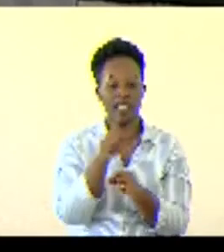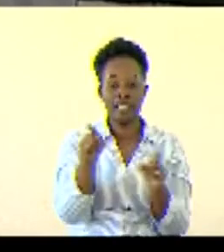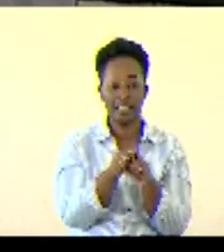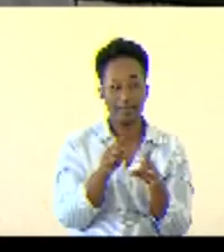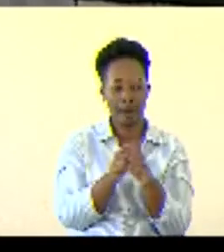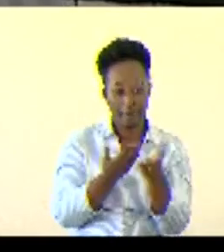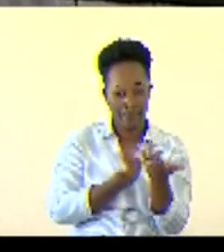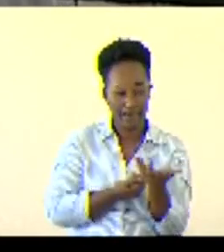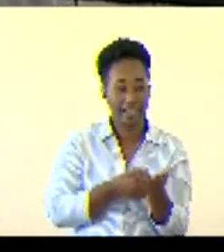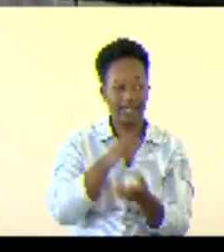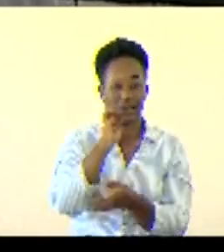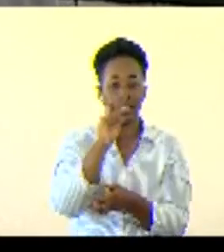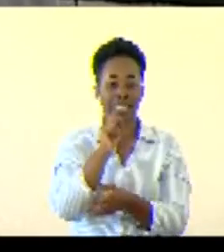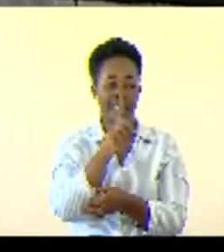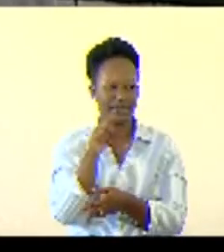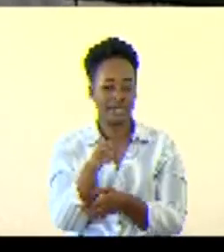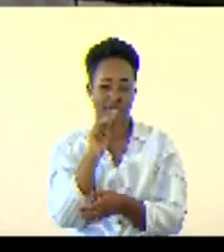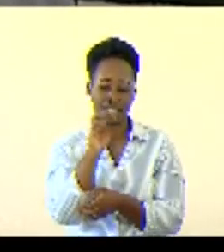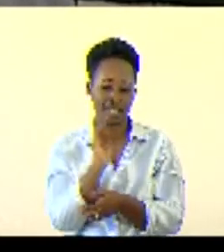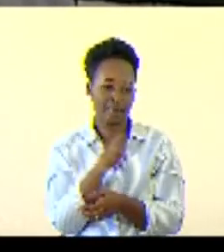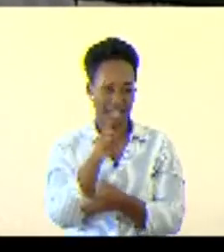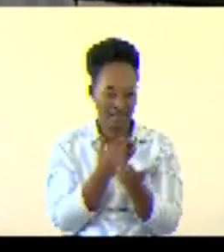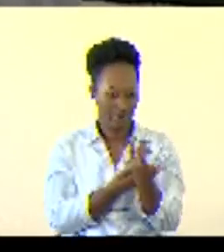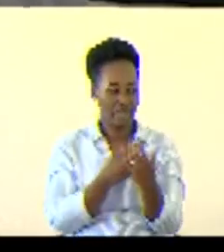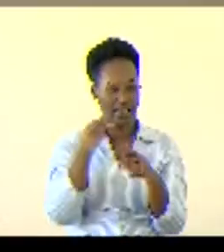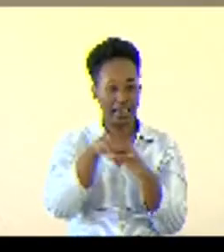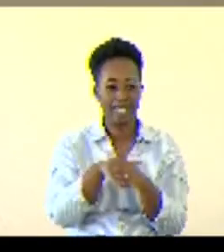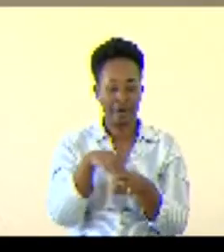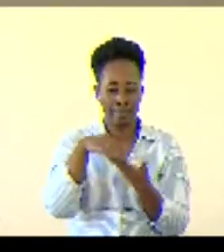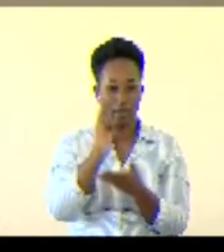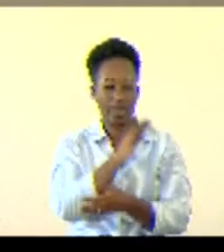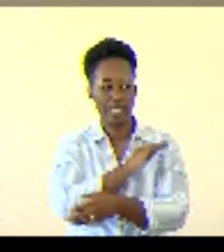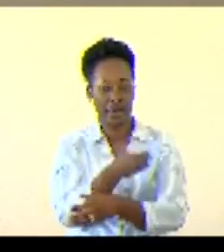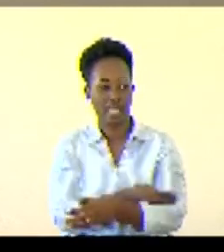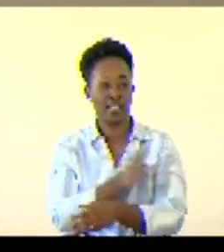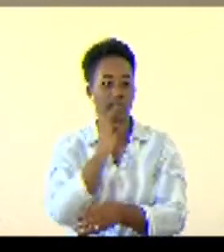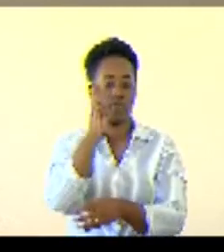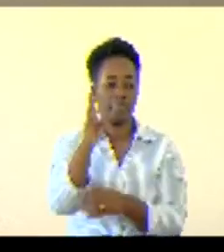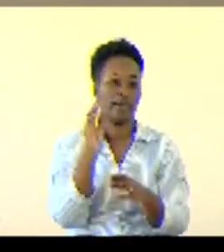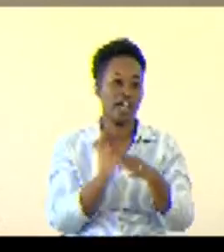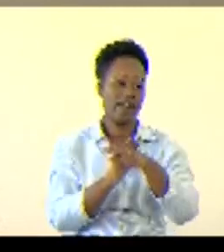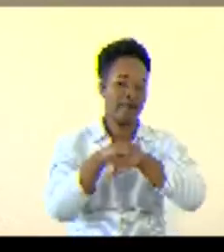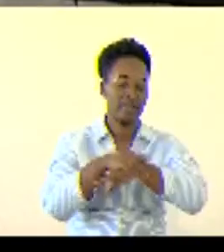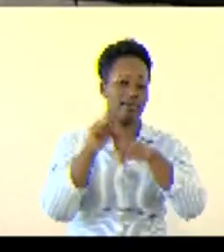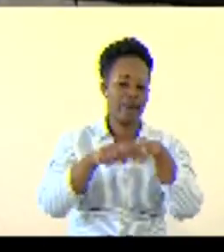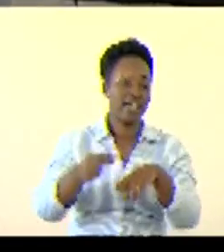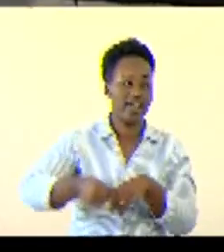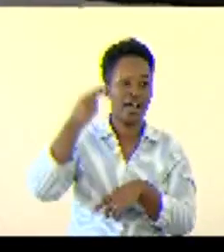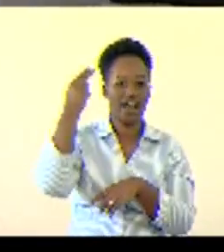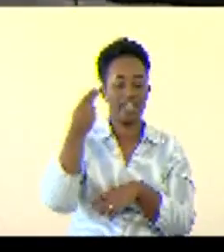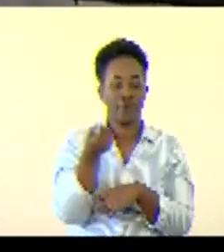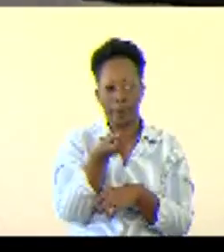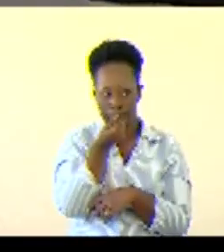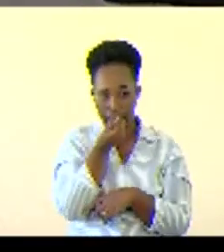participating in that participates in releasing of energy and are going to be affected by high temperature,